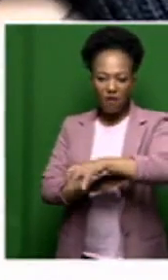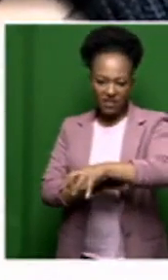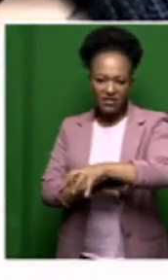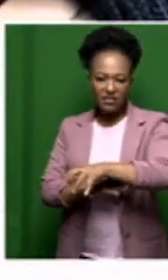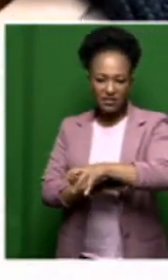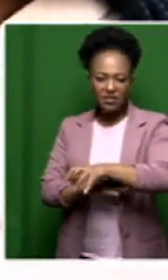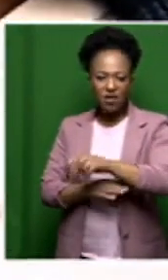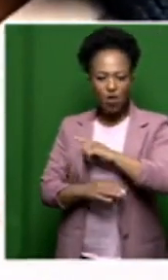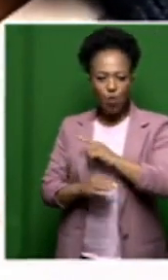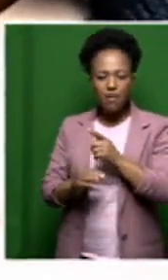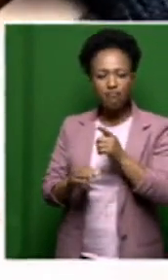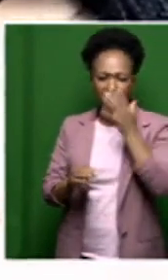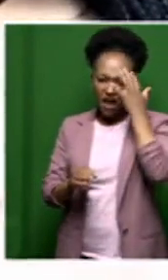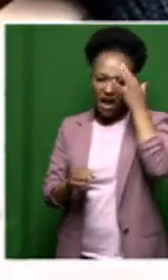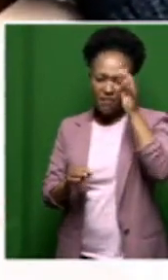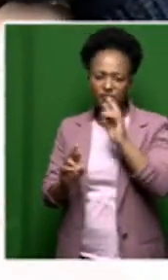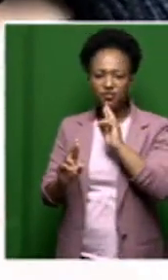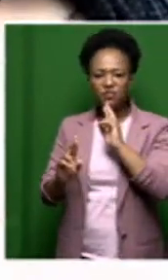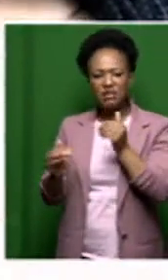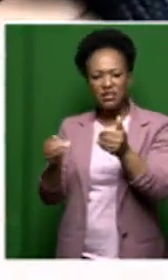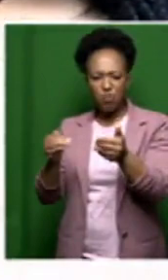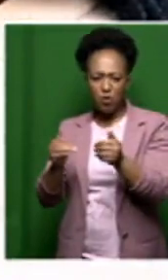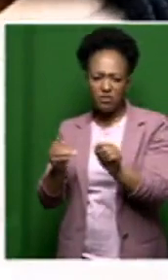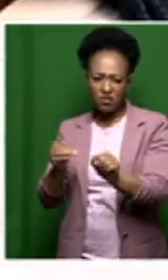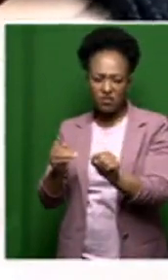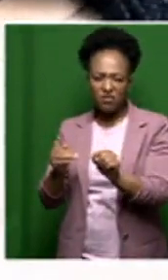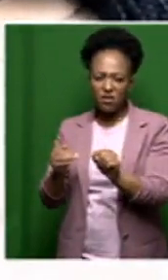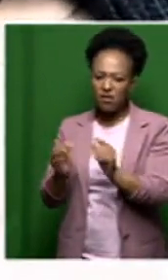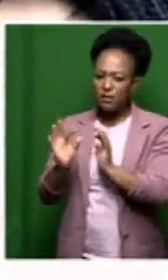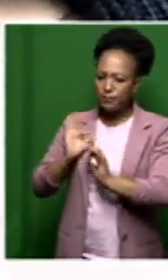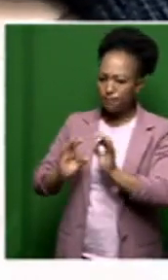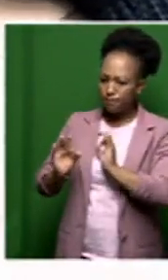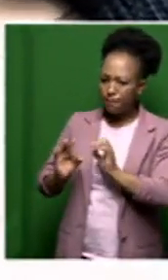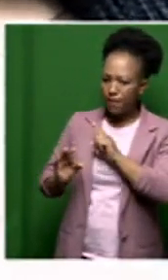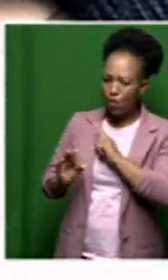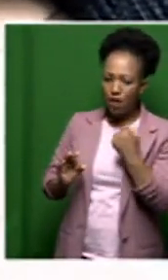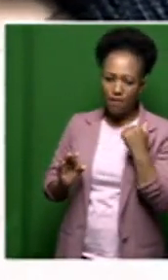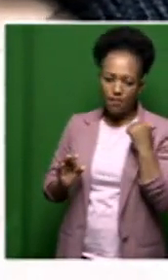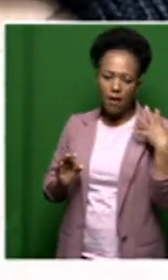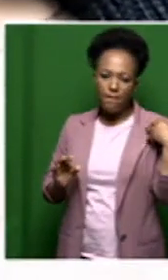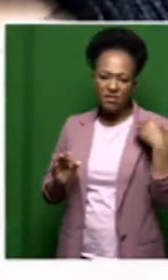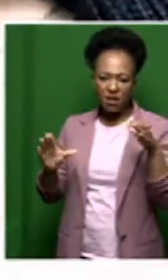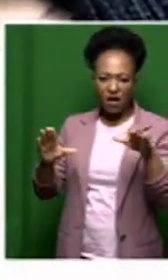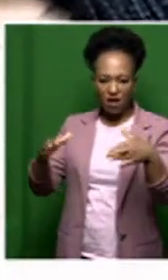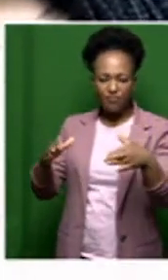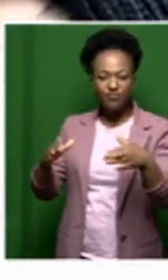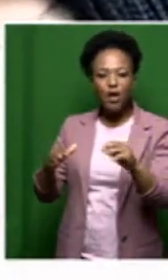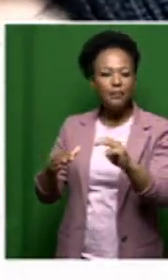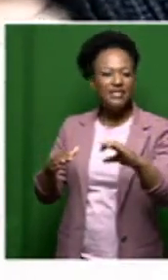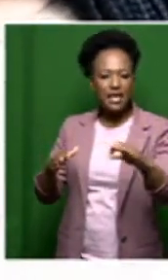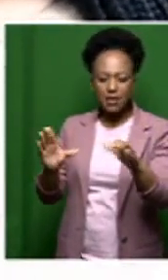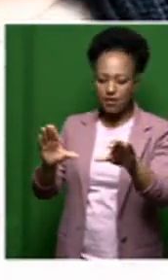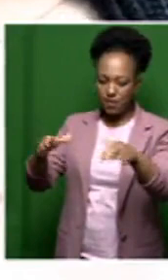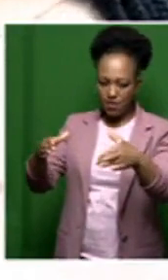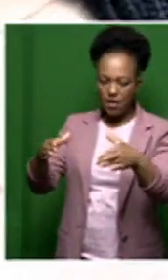terms of government's response. Just speak to us, Premier. I know you issued a statement yesterday. Cabinet had a special